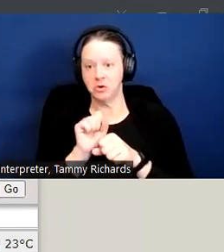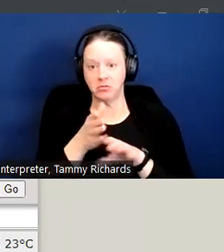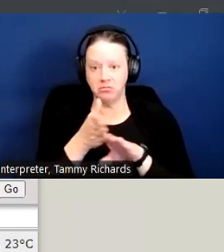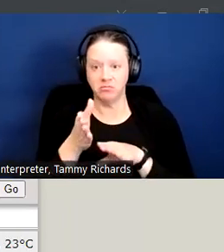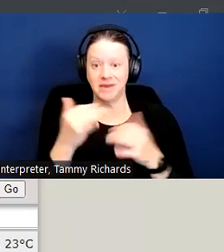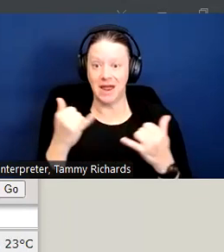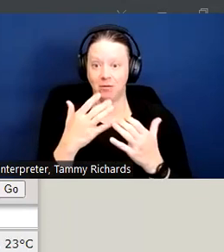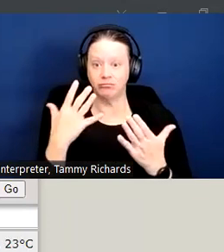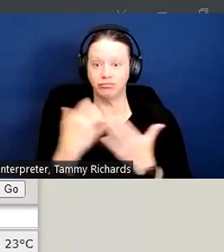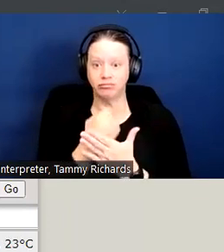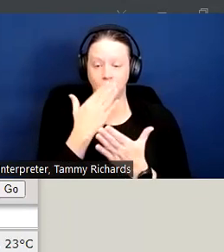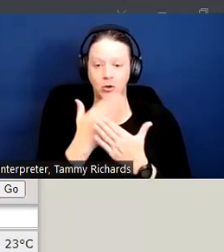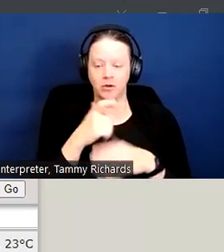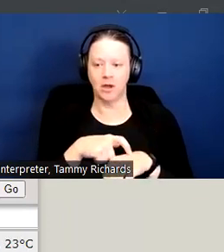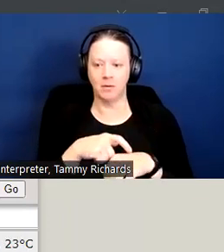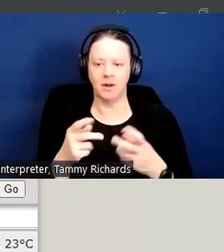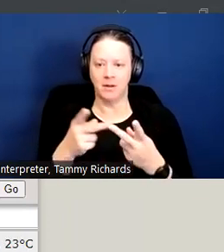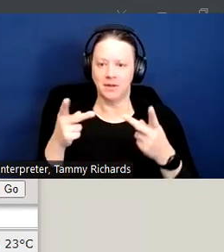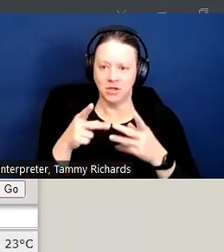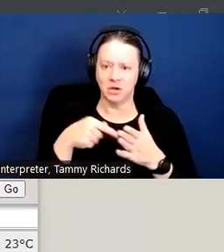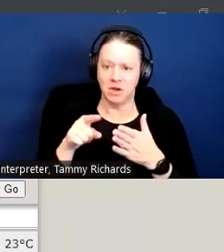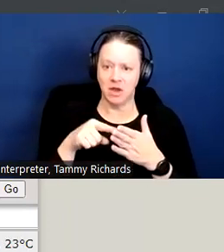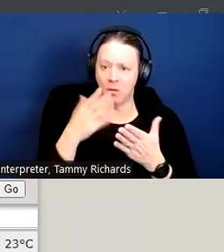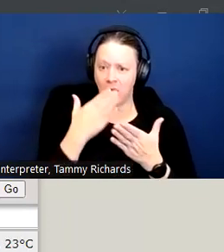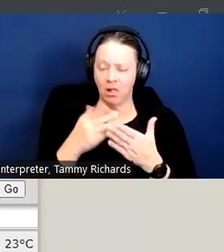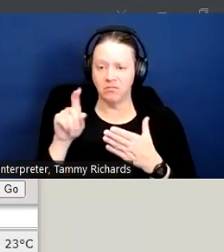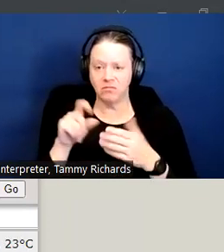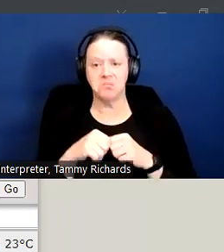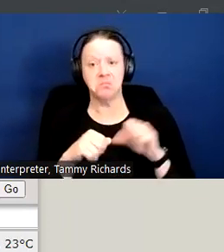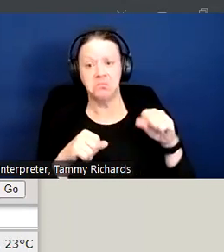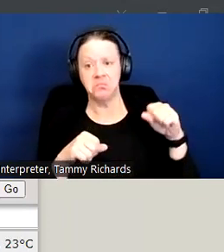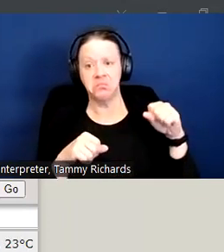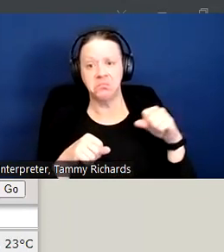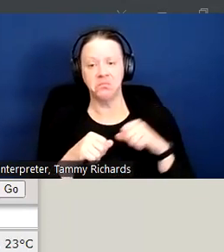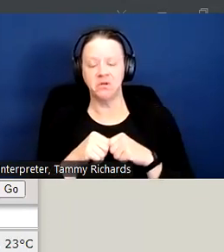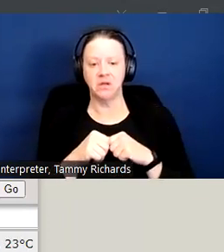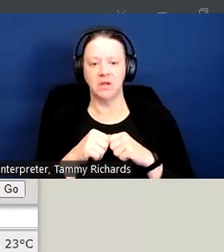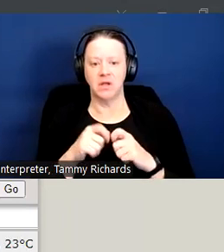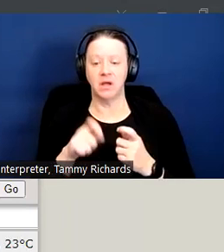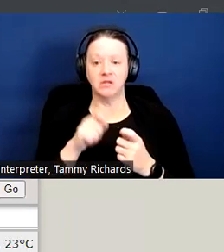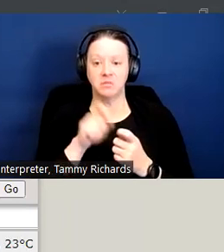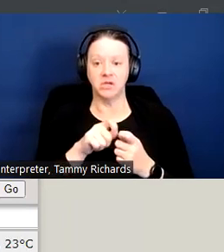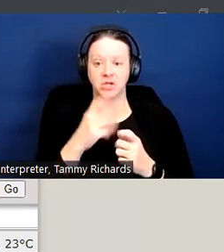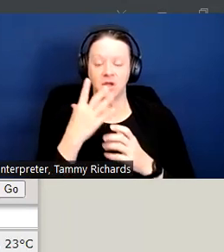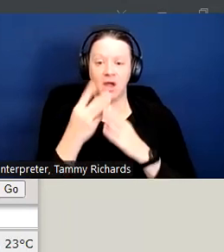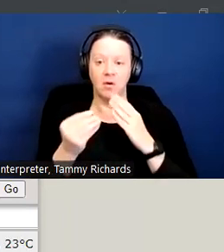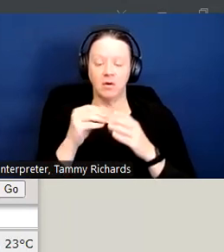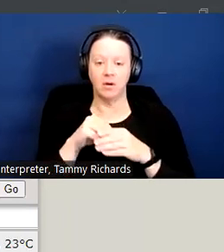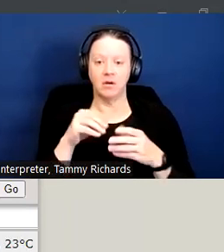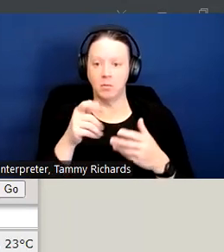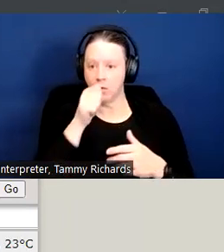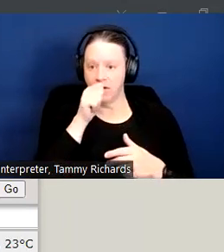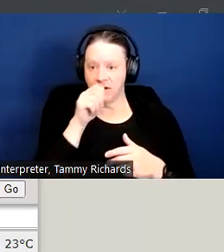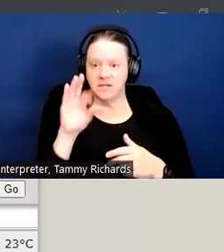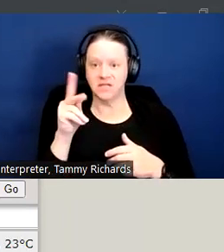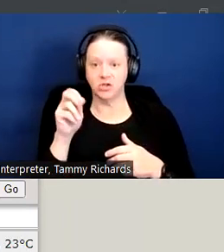time. Do the positions pay decently? Yes, especially out in the private